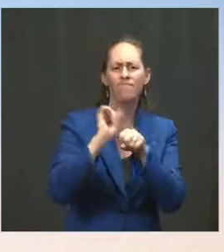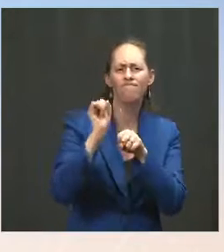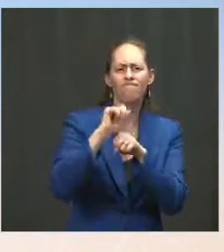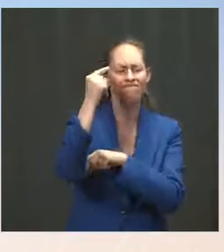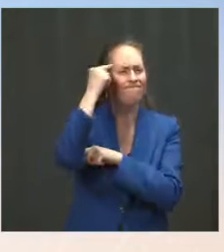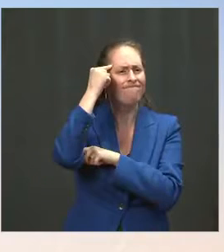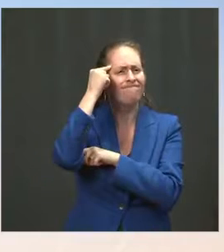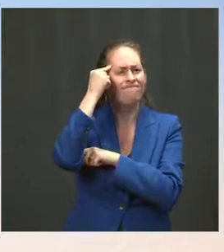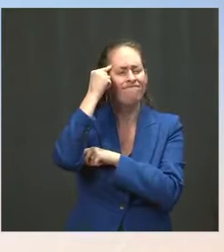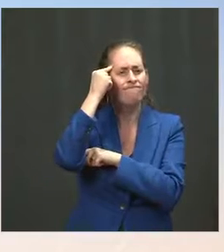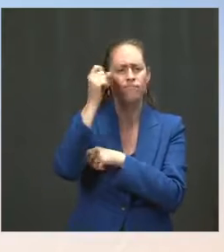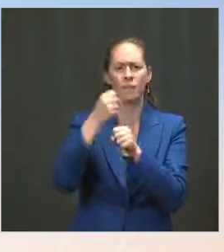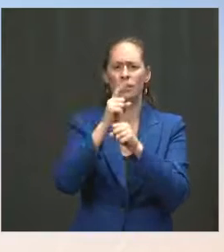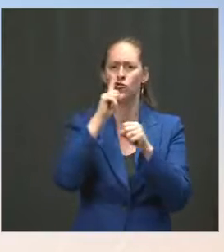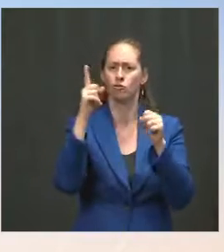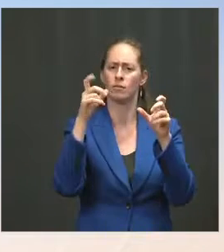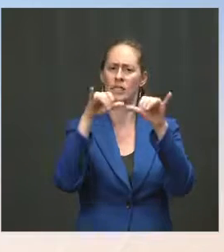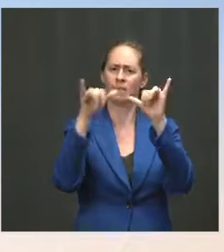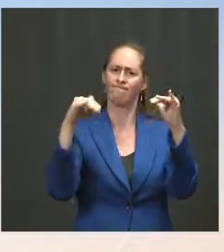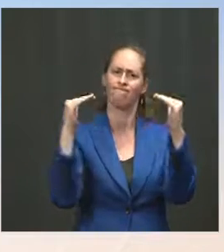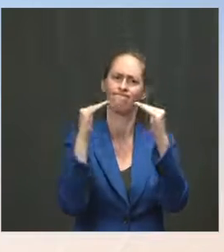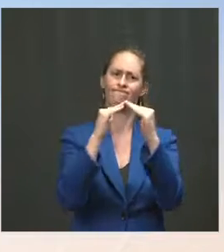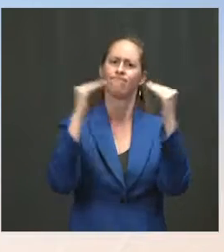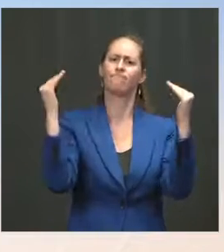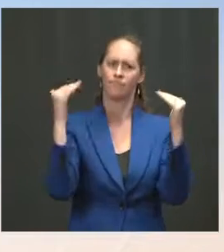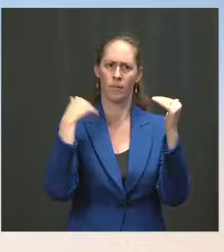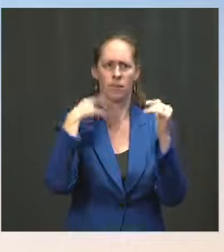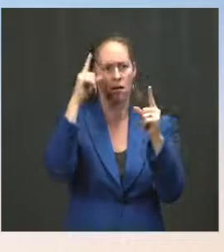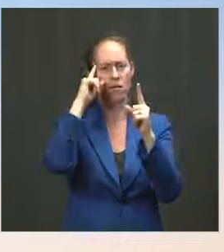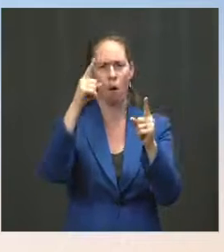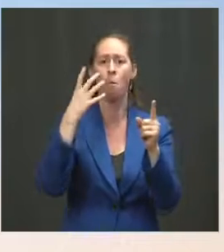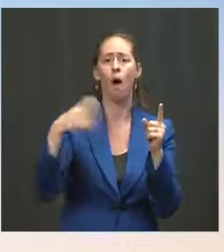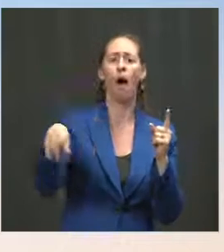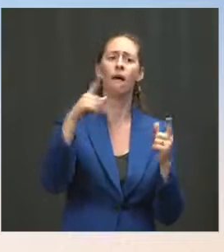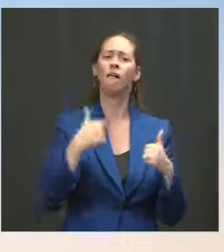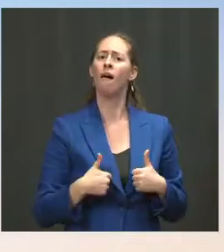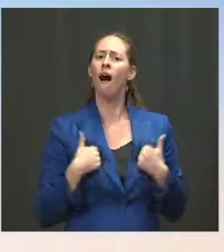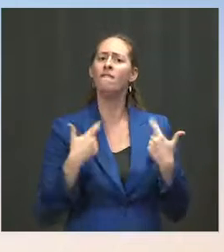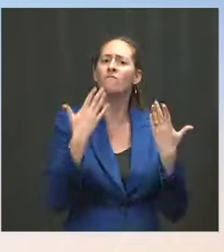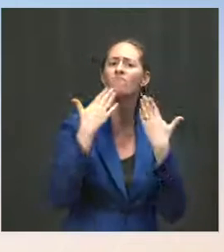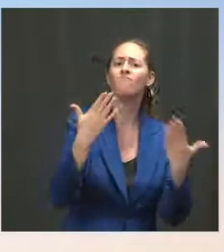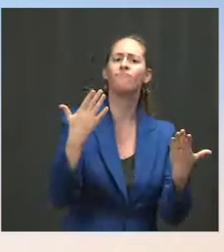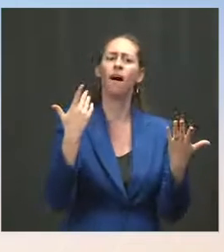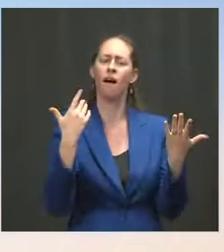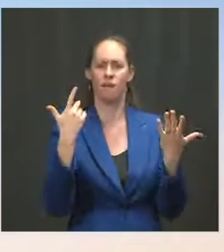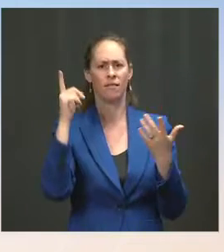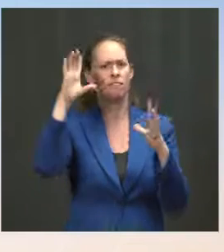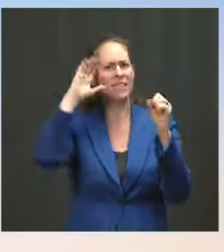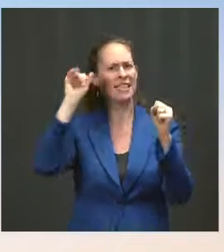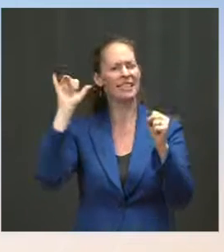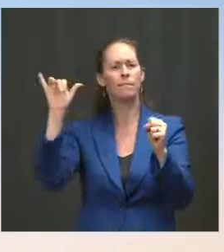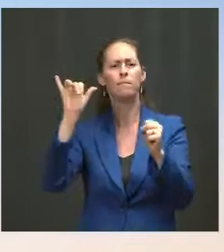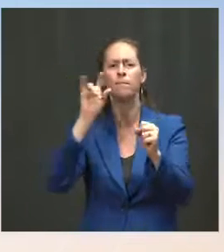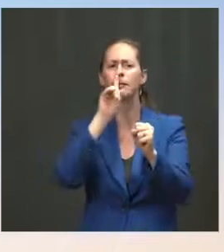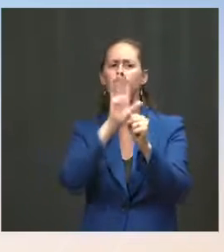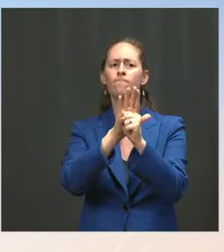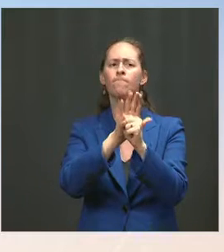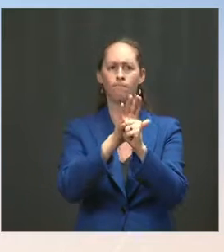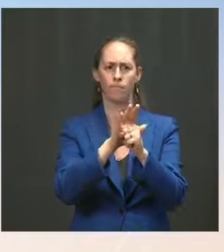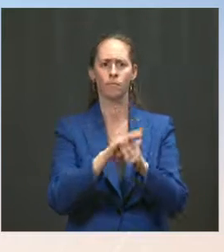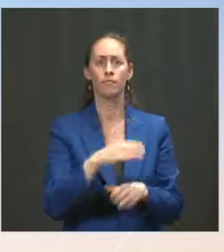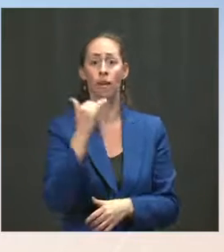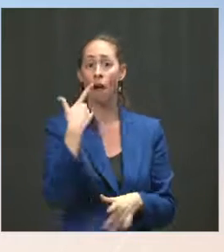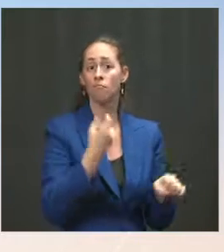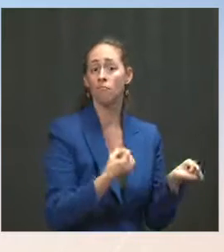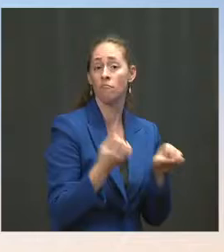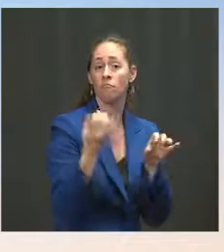boost our economy, give people a chance at a better future. As part of this, the president is deeply committed to reducing incarceration, helping people successfully